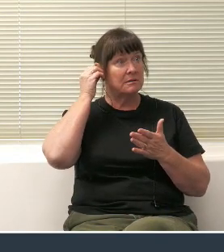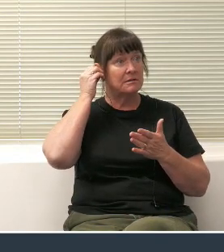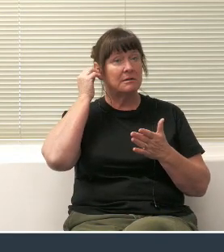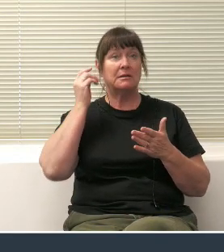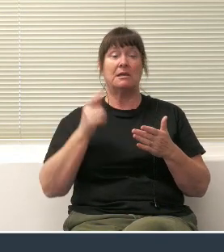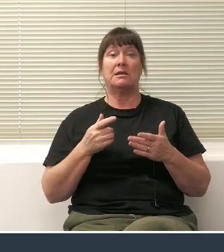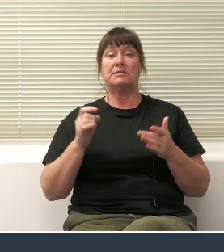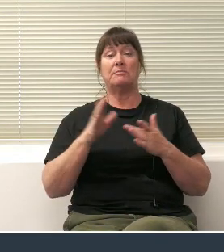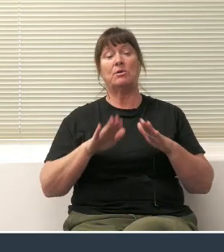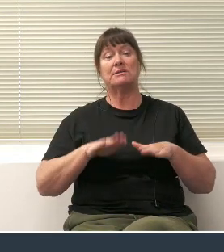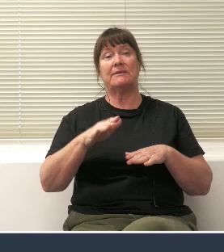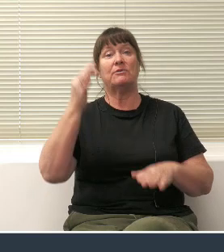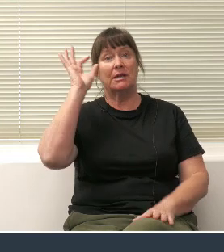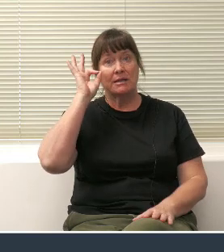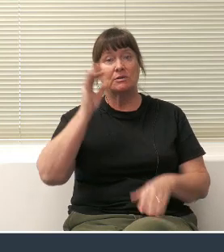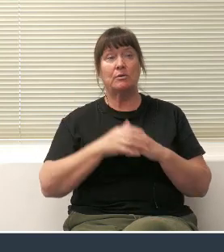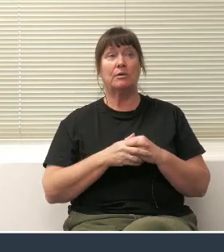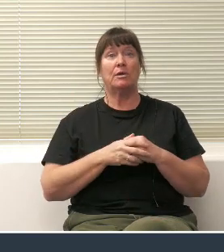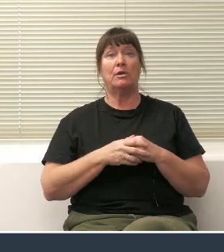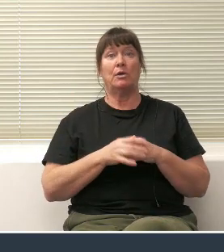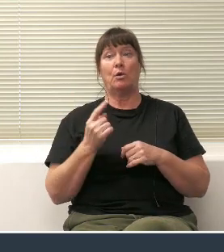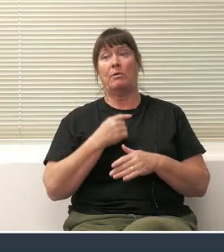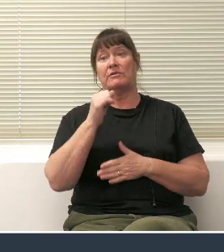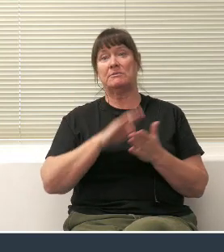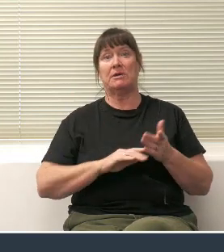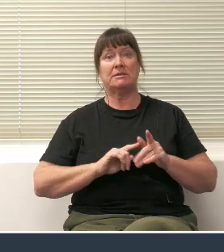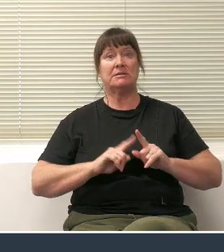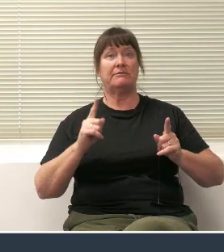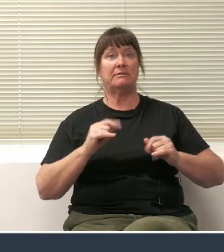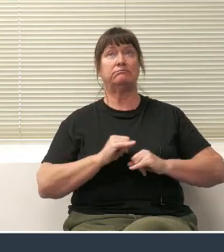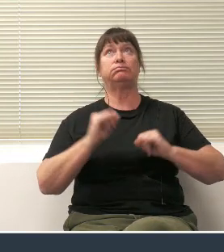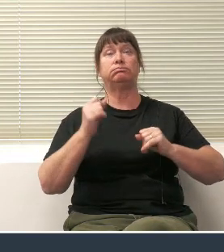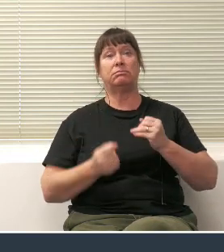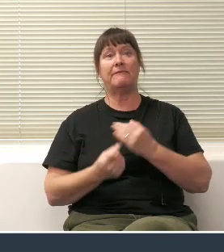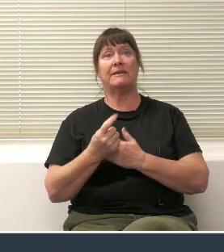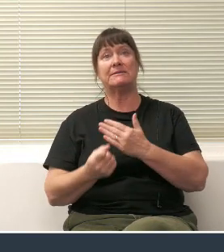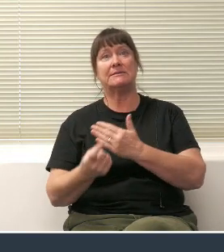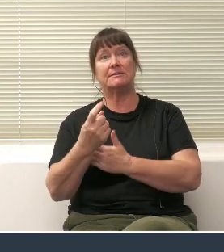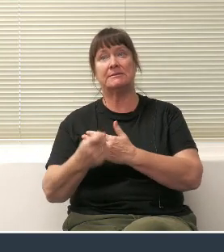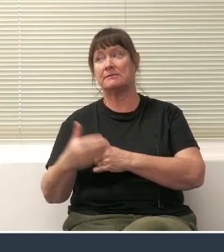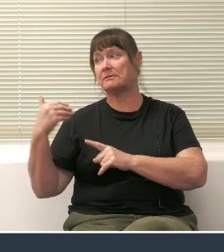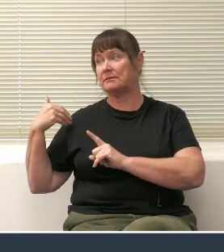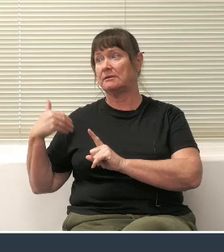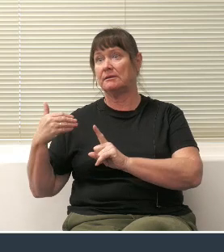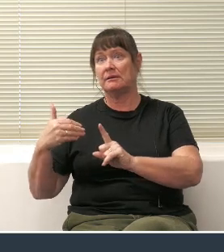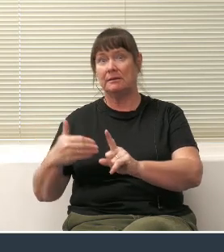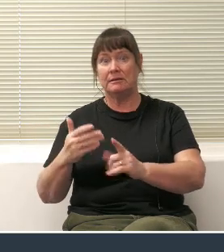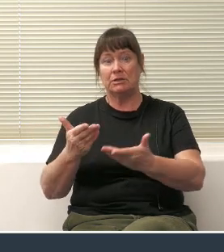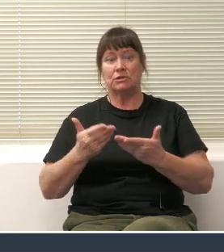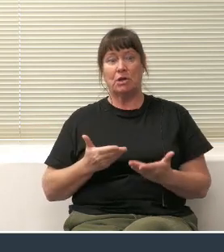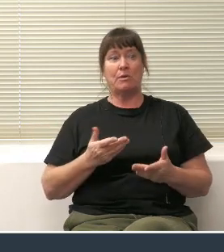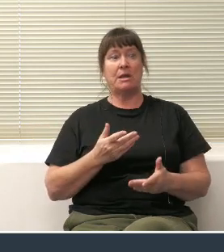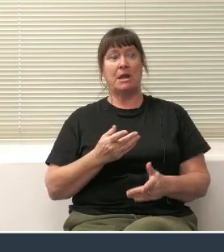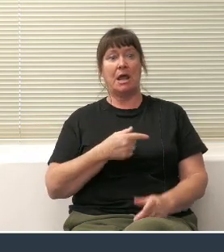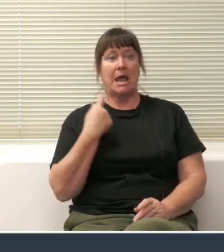important step for our council. We've experienced a number of events over the last couple of terms that have demonstrated to us our need